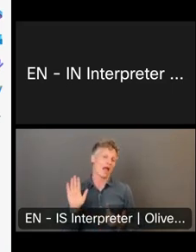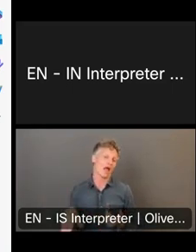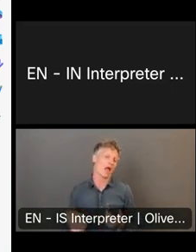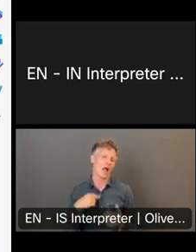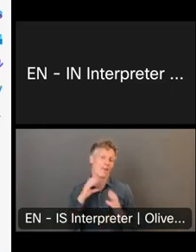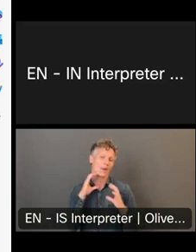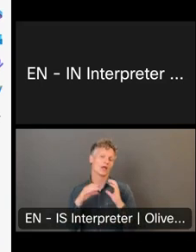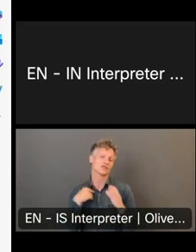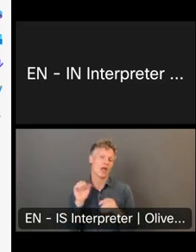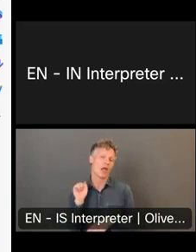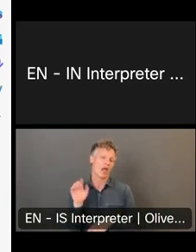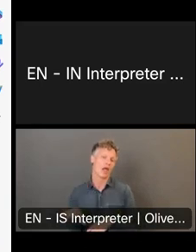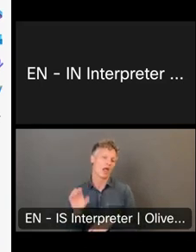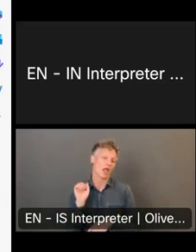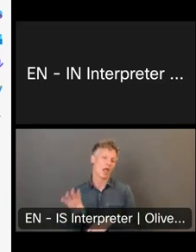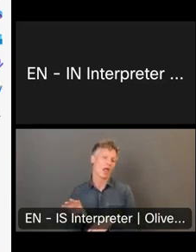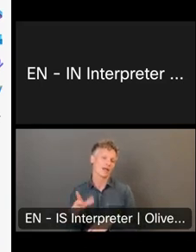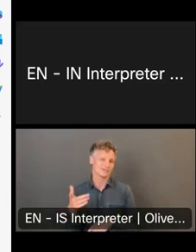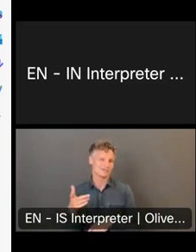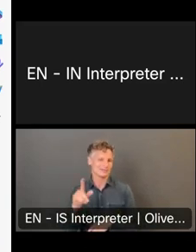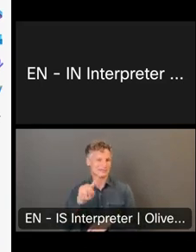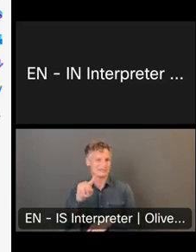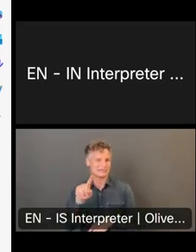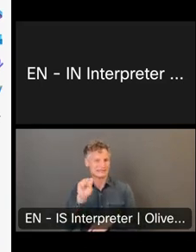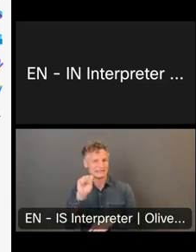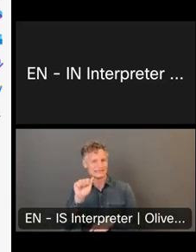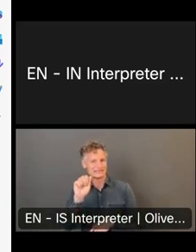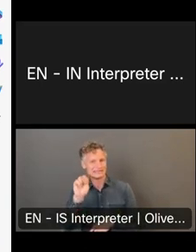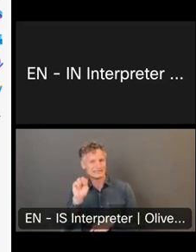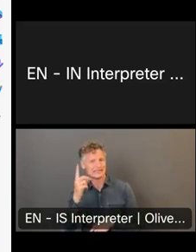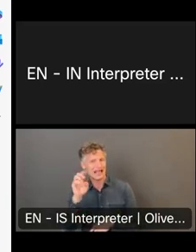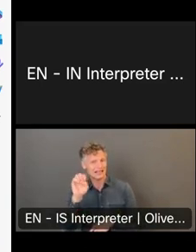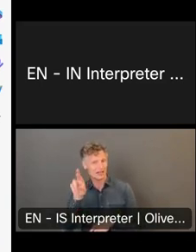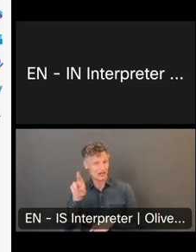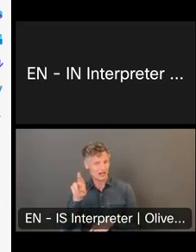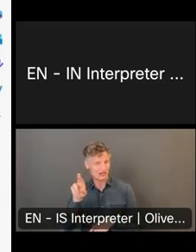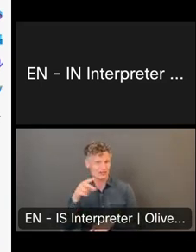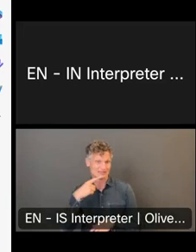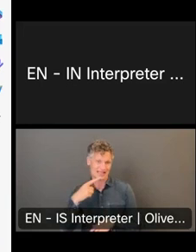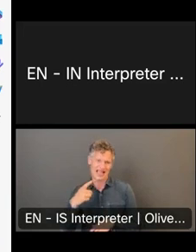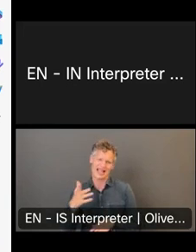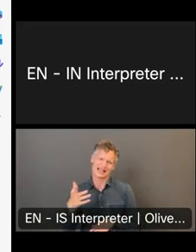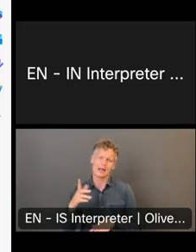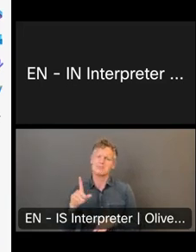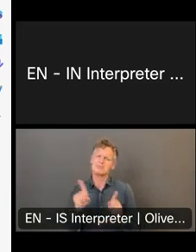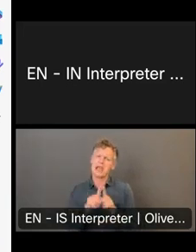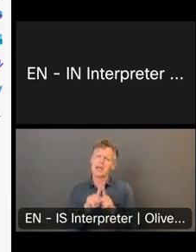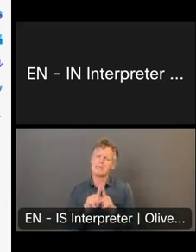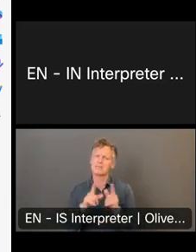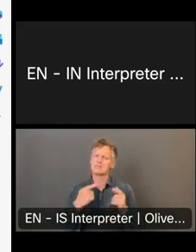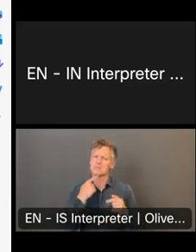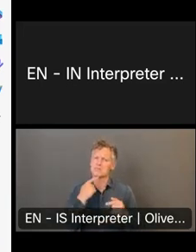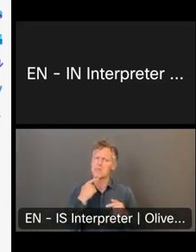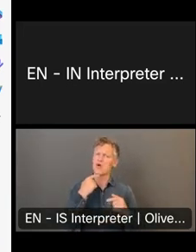Thorsten Zander puts it, rather than simply as ease or economy. But we can also see least effort as a natural drive or